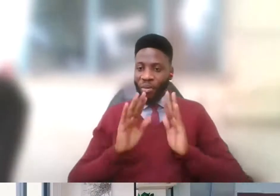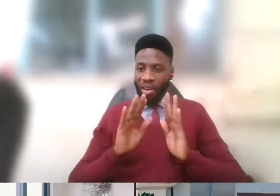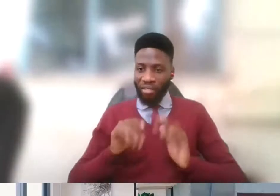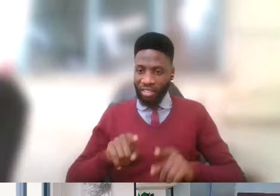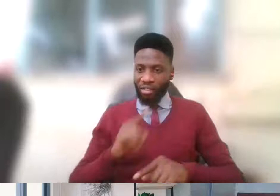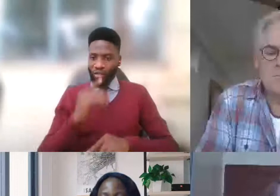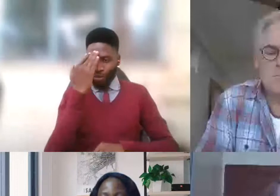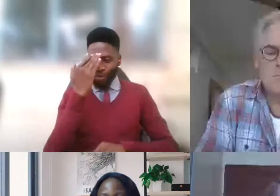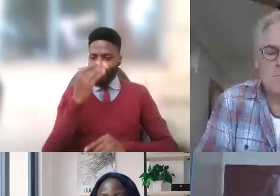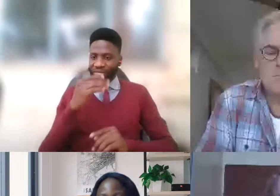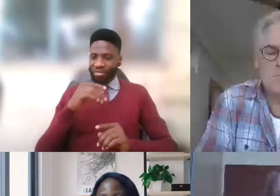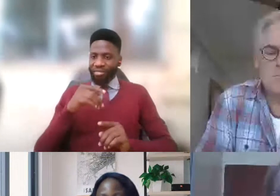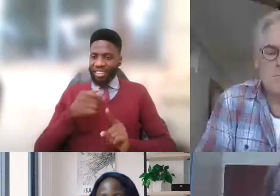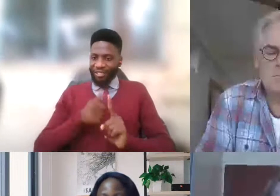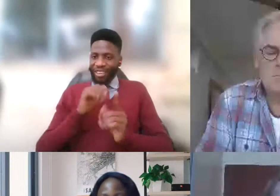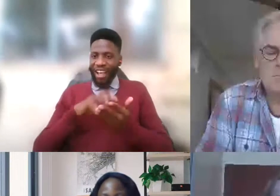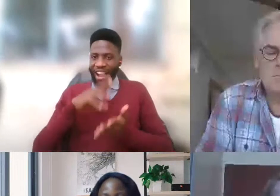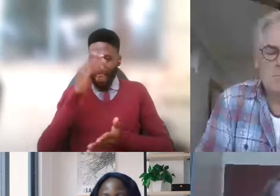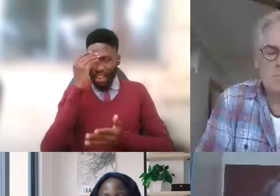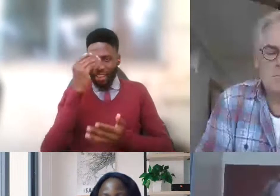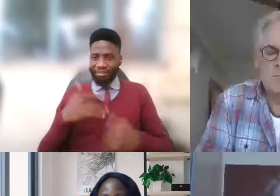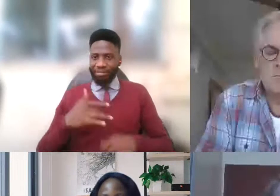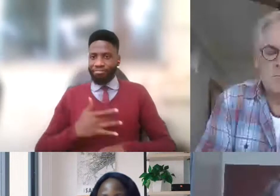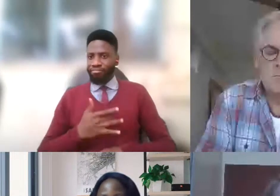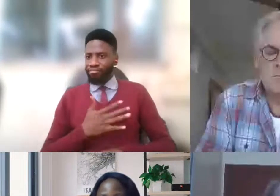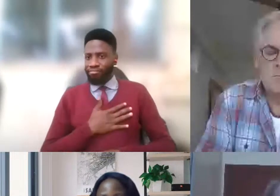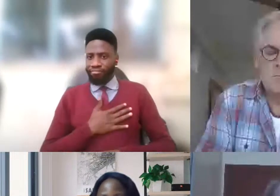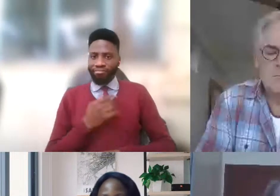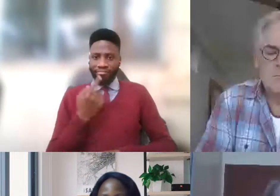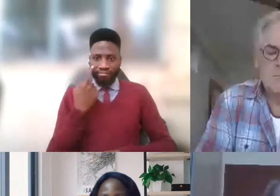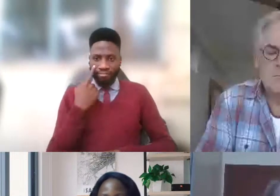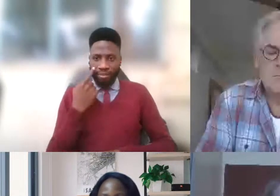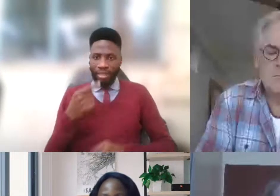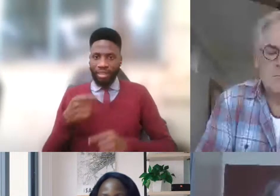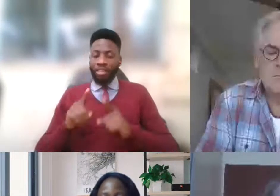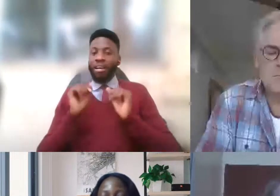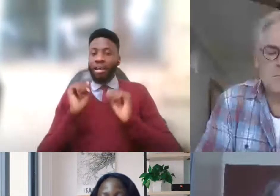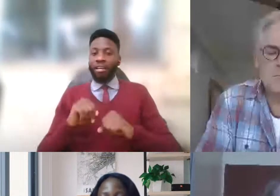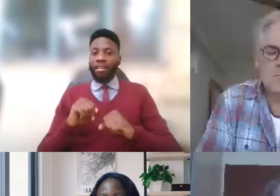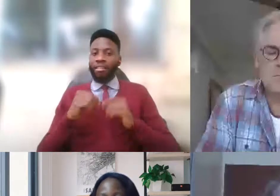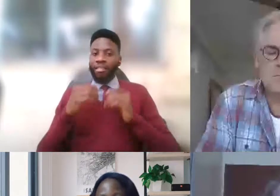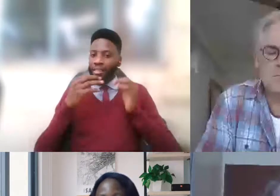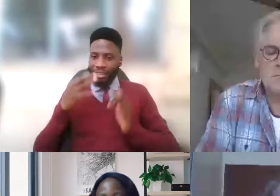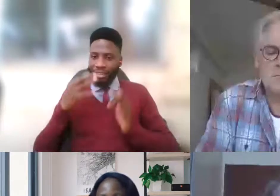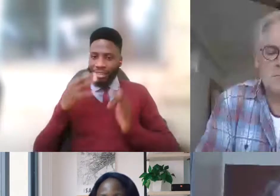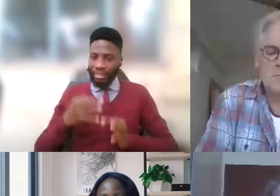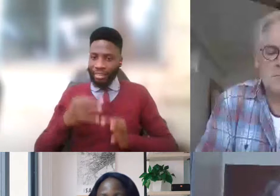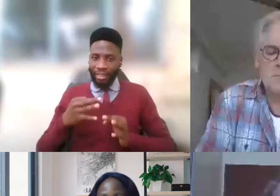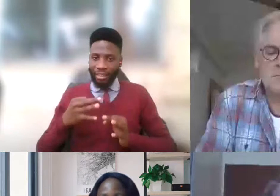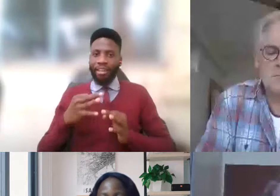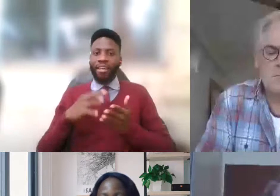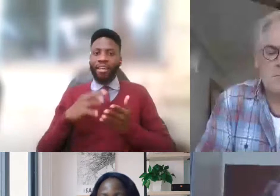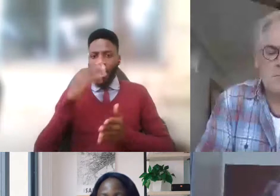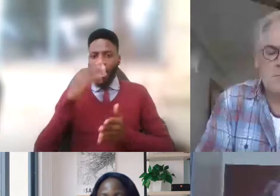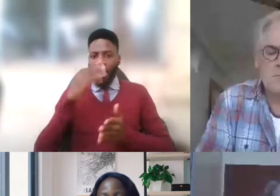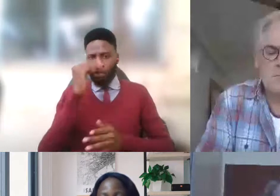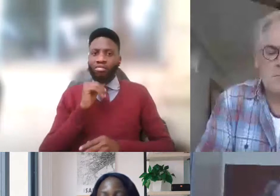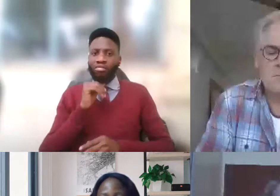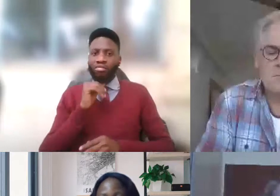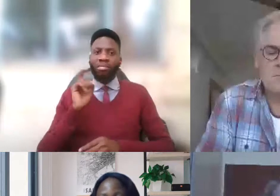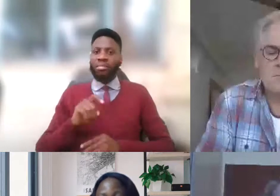YouTube athlete. And that also ties very well to the point that you've mentioned, David, which is about curiosity.